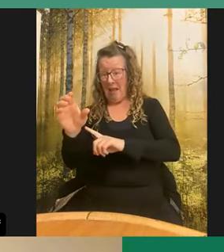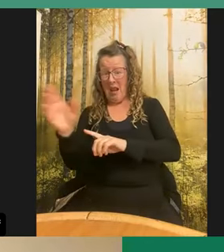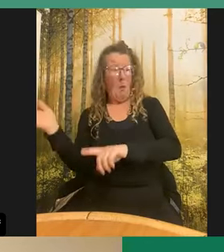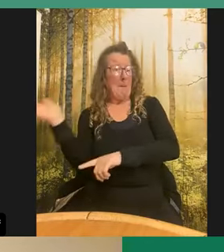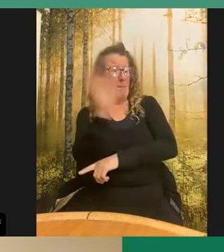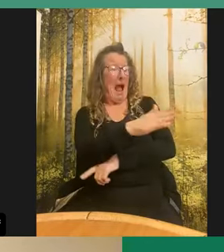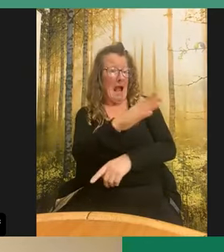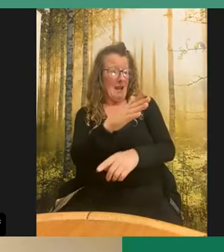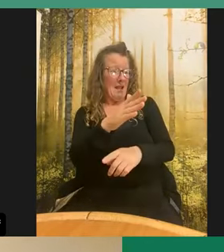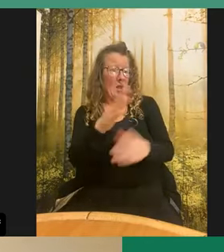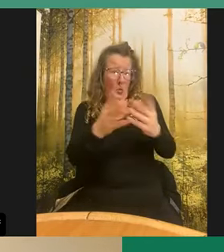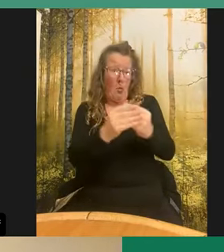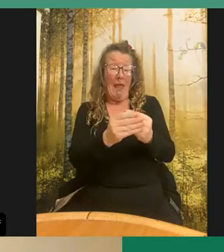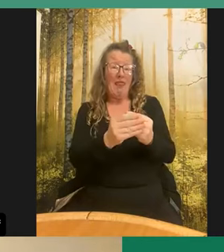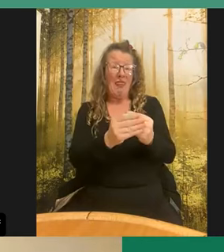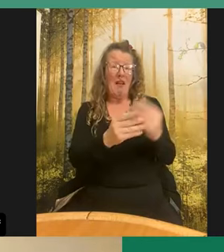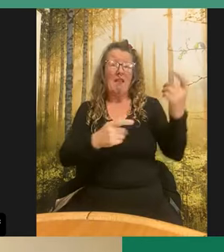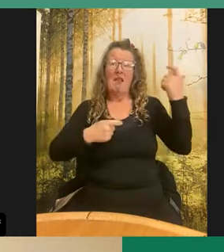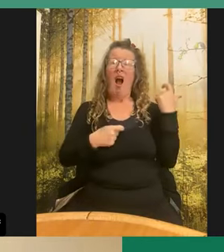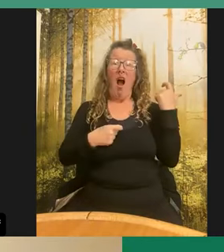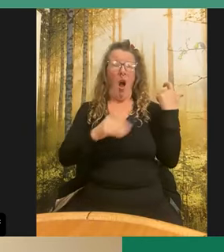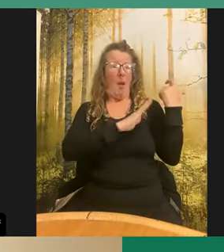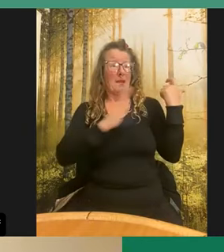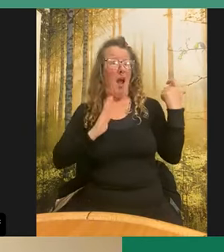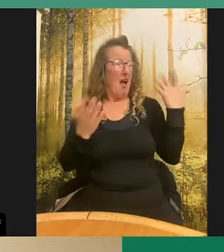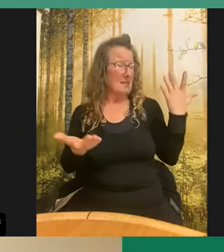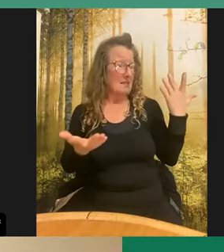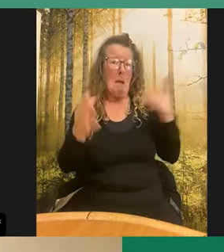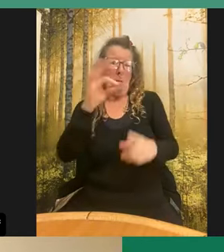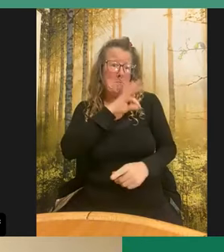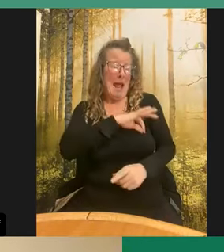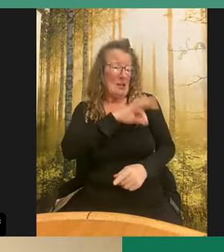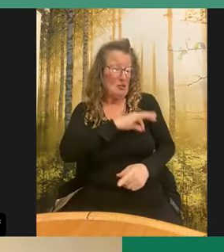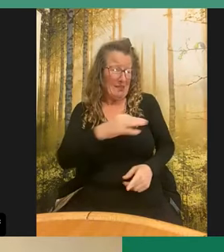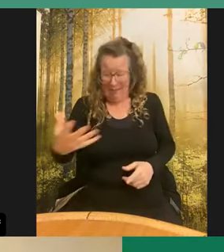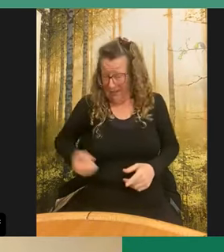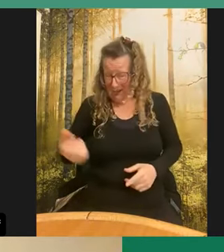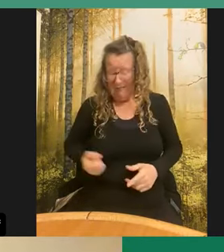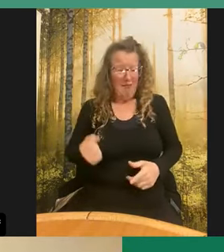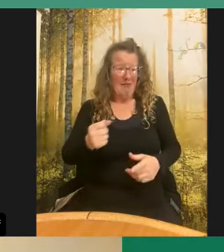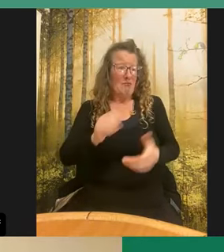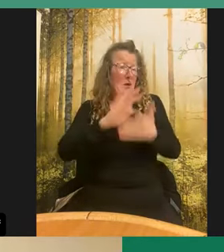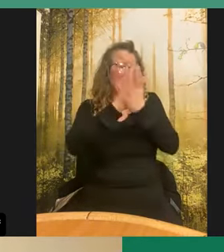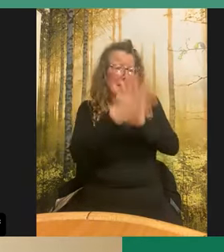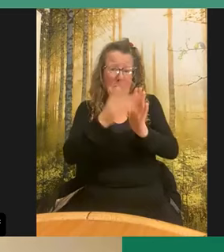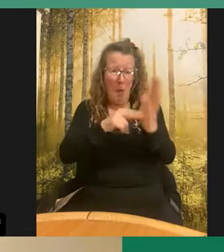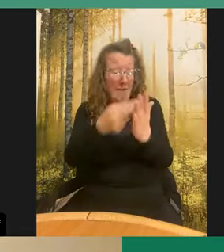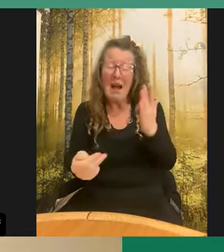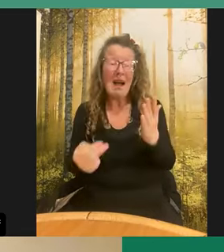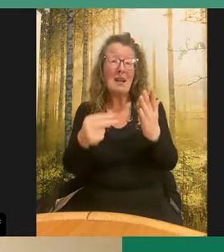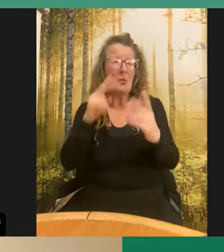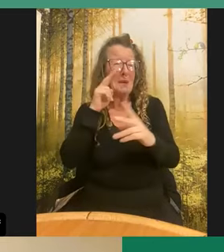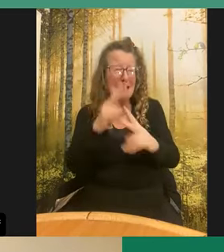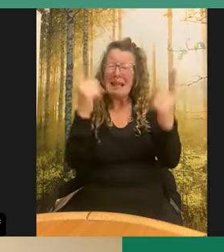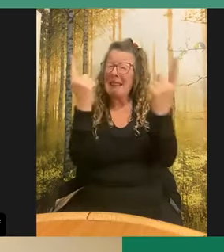and all no pension, all of those things disqualified. We see this again and again, and I think that that's a decision, and